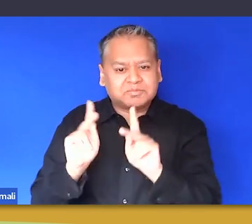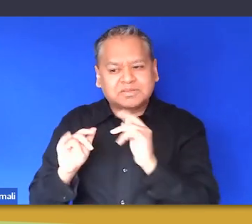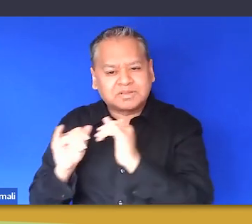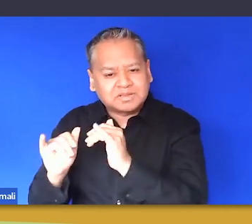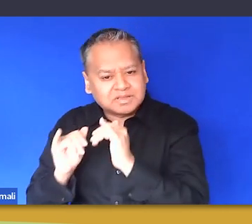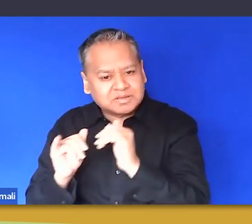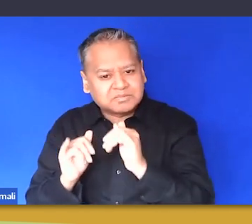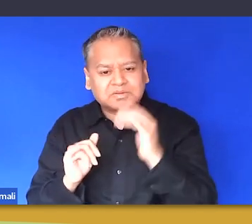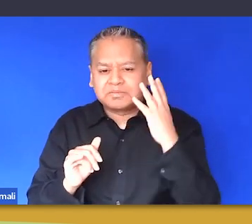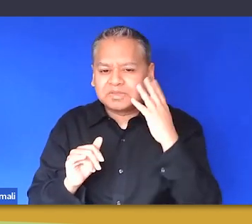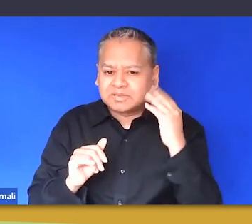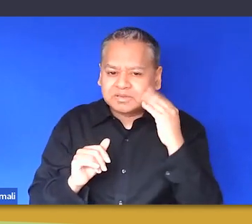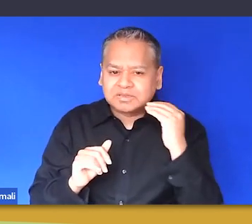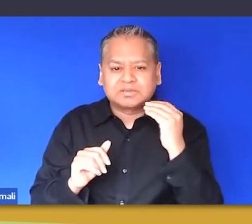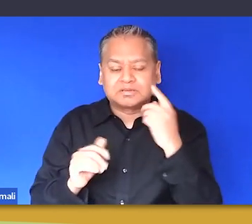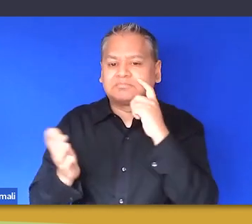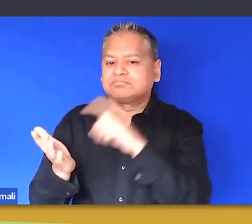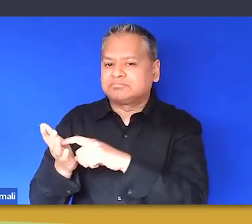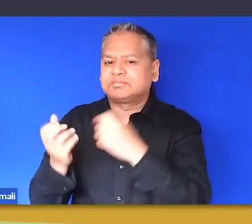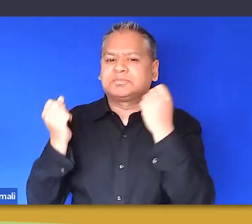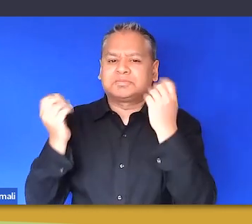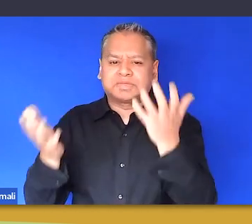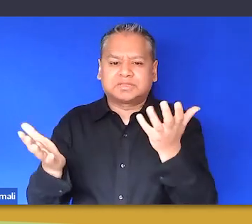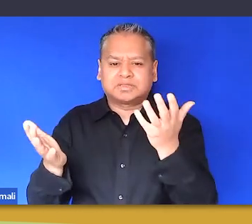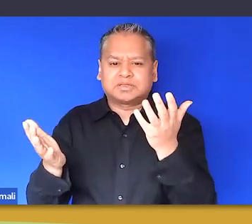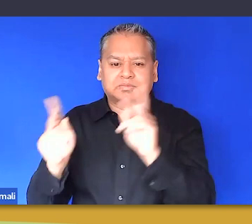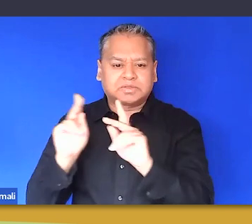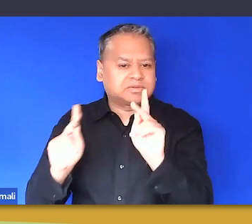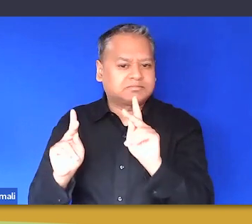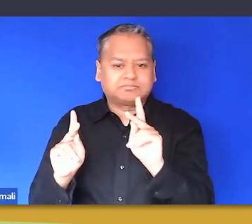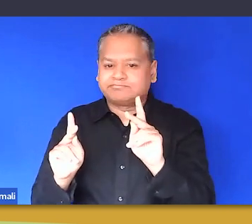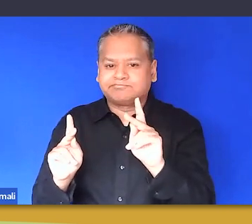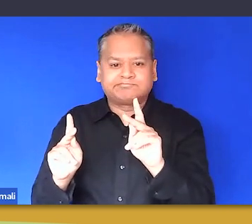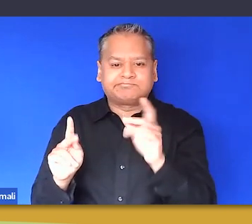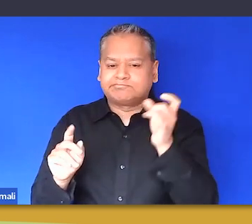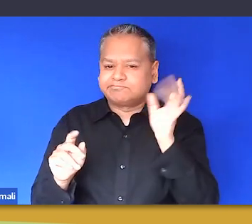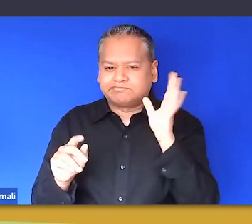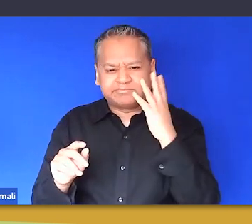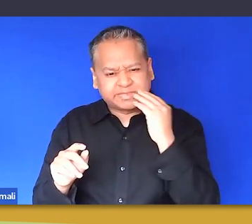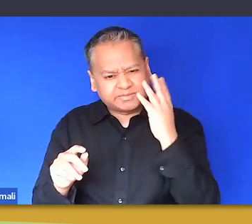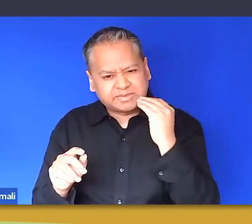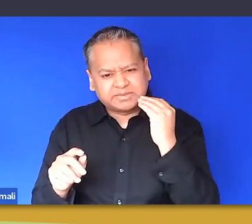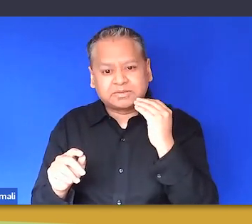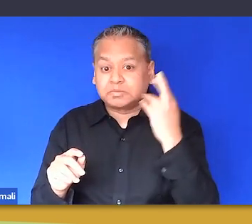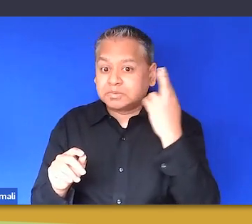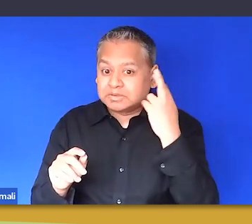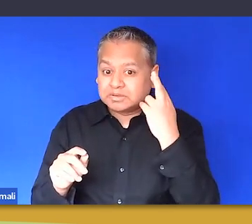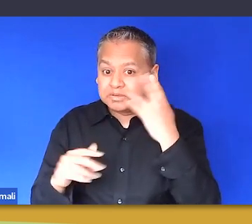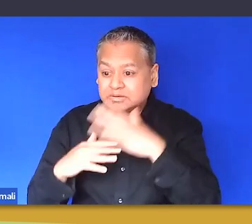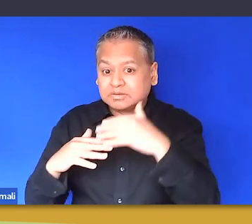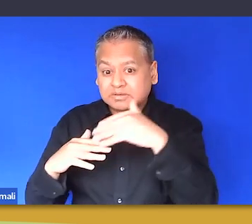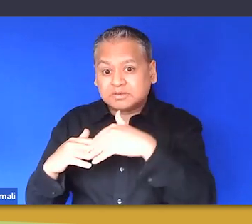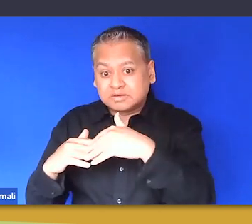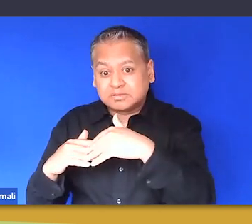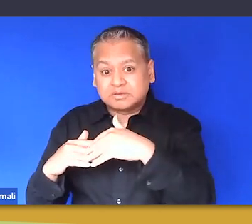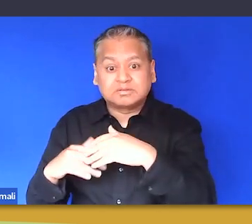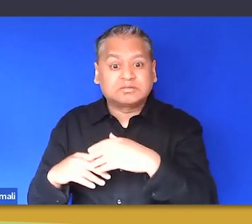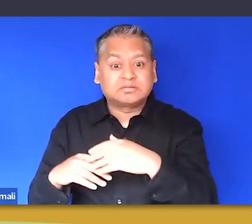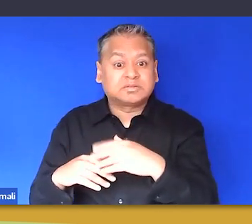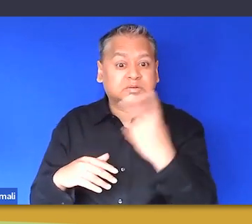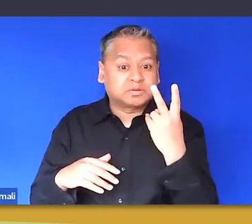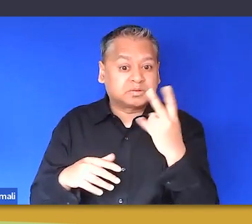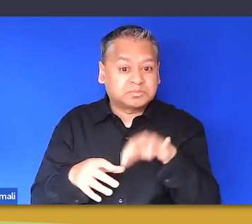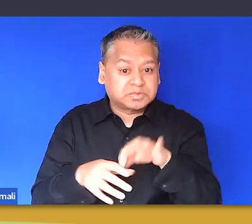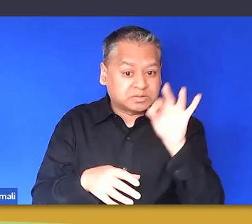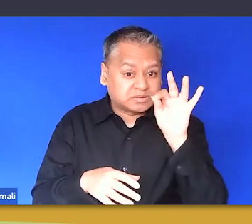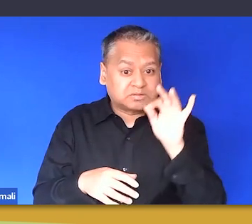of foster care, LGBTQS, addiction and mental health, cultural and identity loss. An interwoven